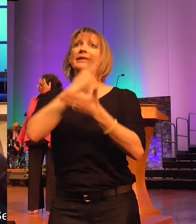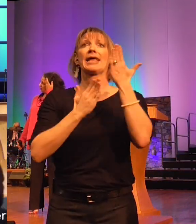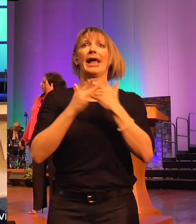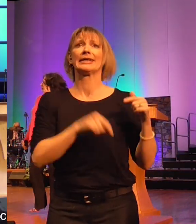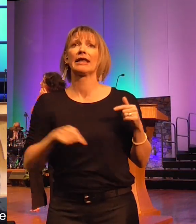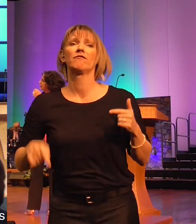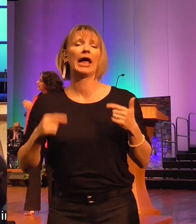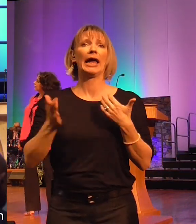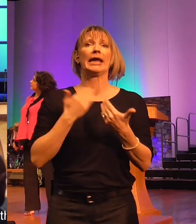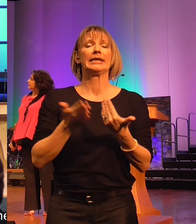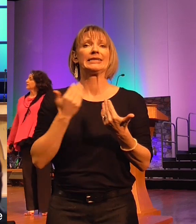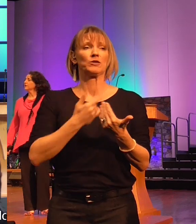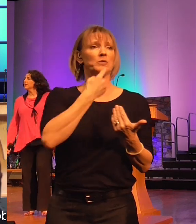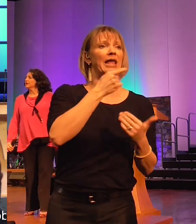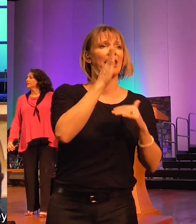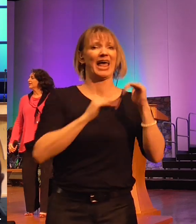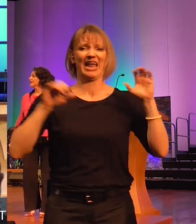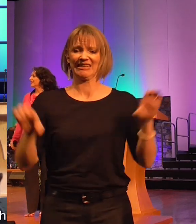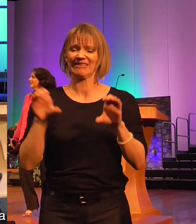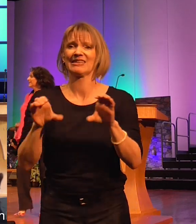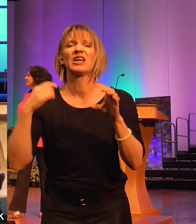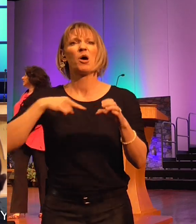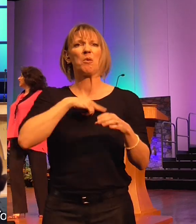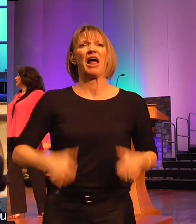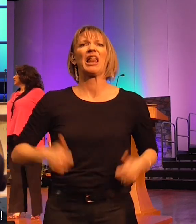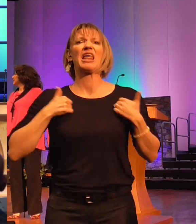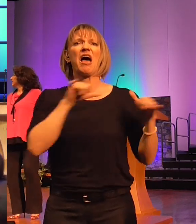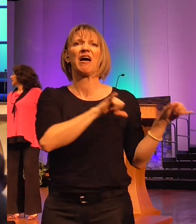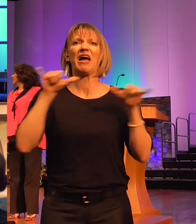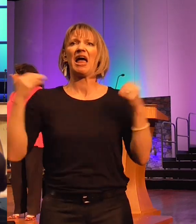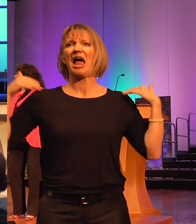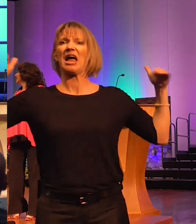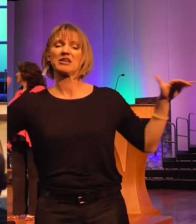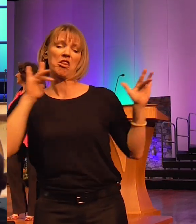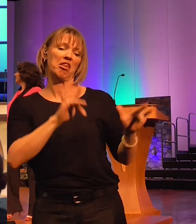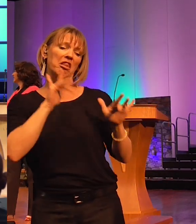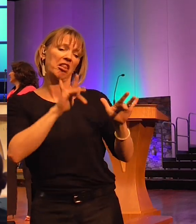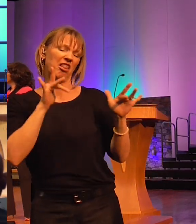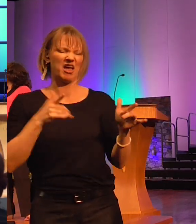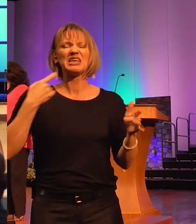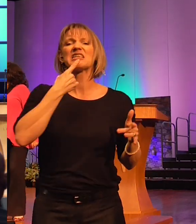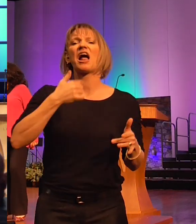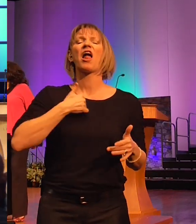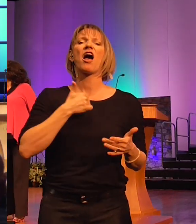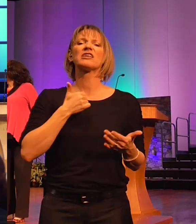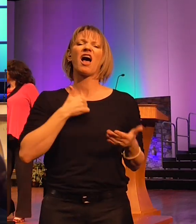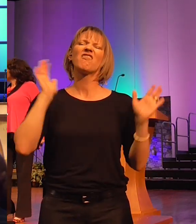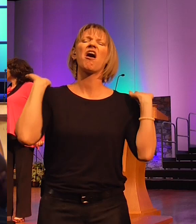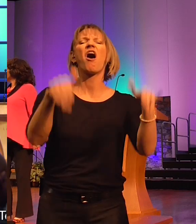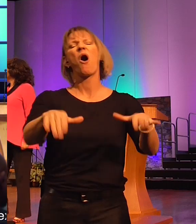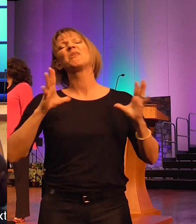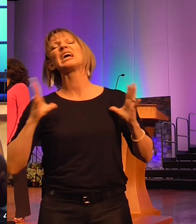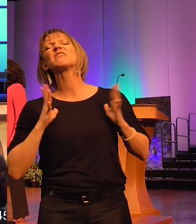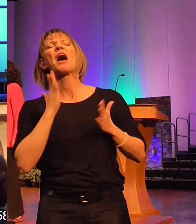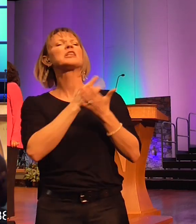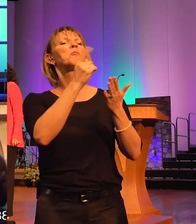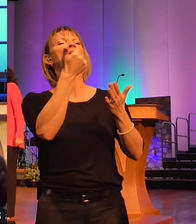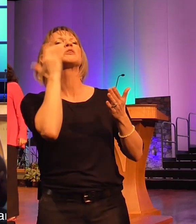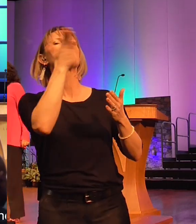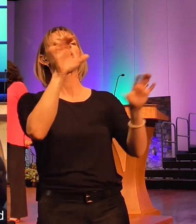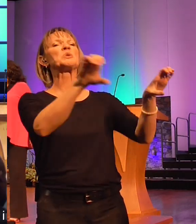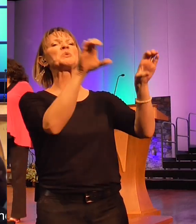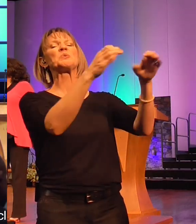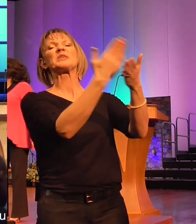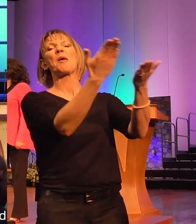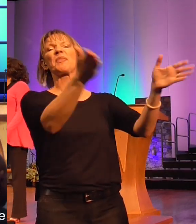Well, it's easier to say than to be. We're living like angels of apathy, and we tell ourselves, oh, that's okay. Somebody else